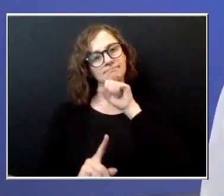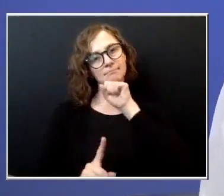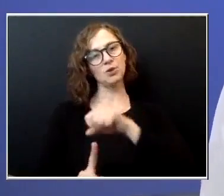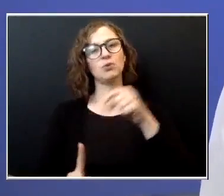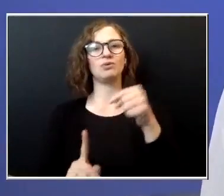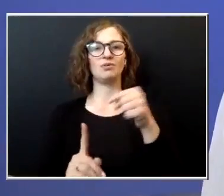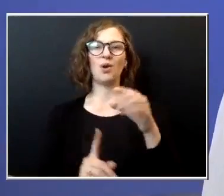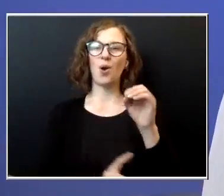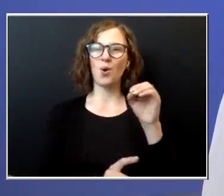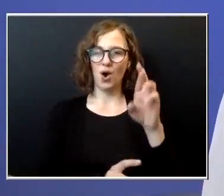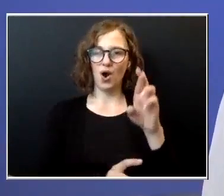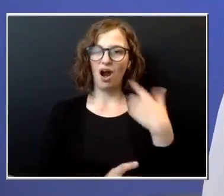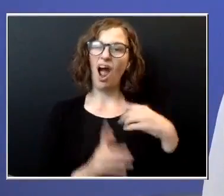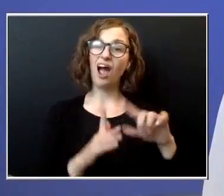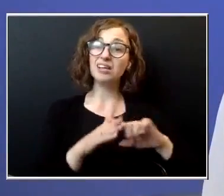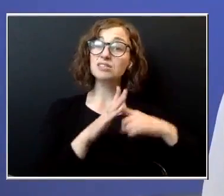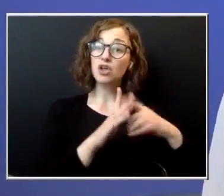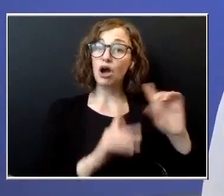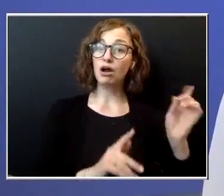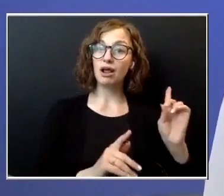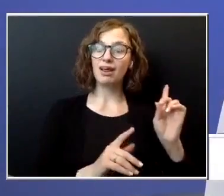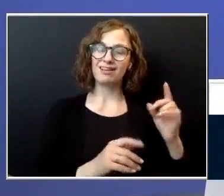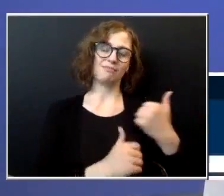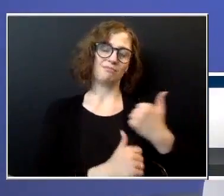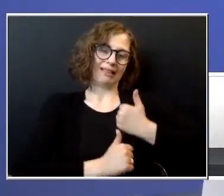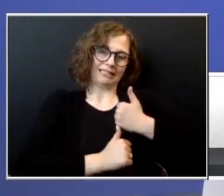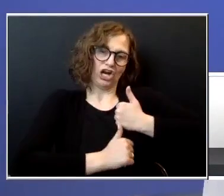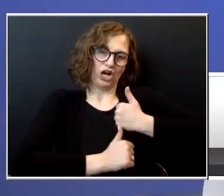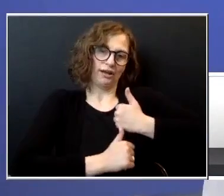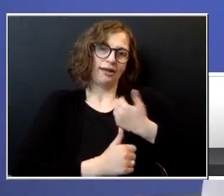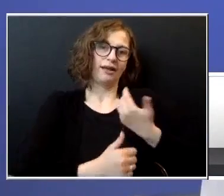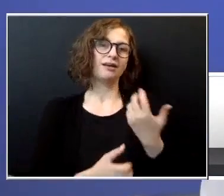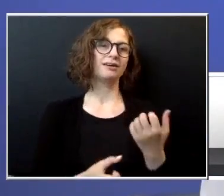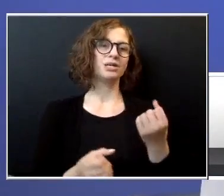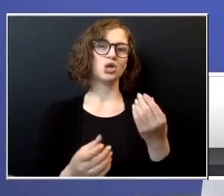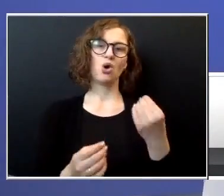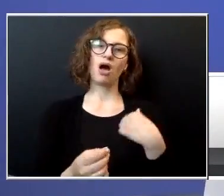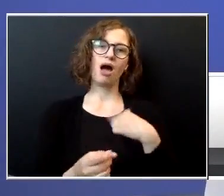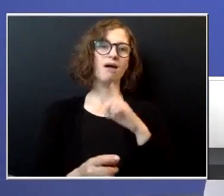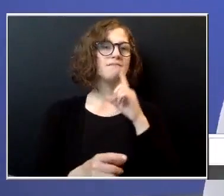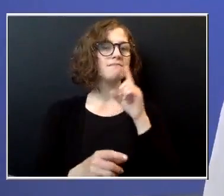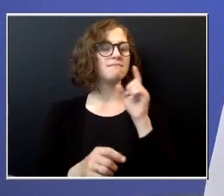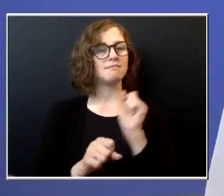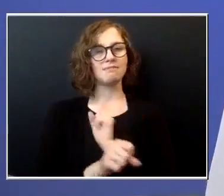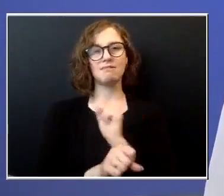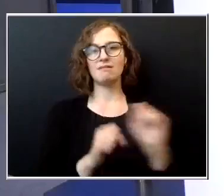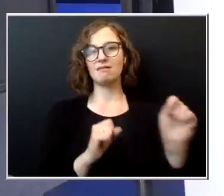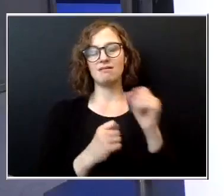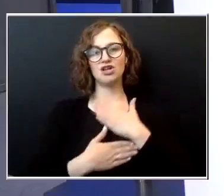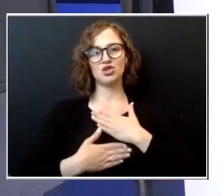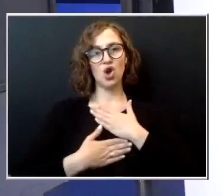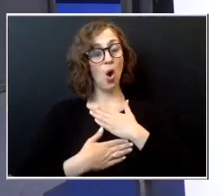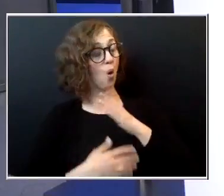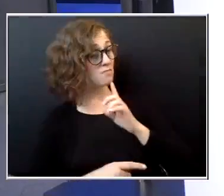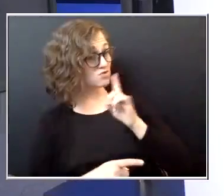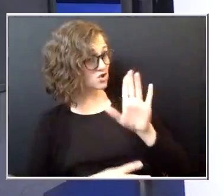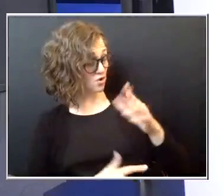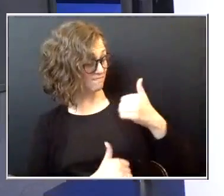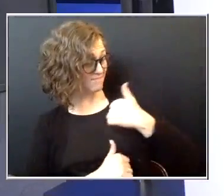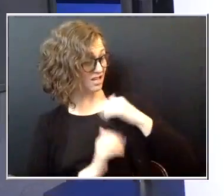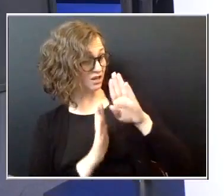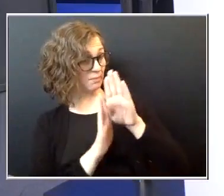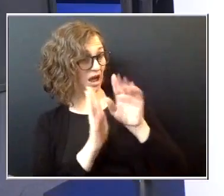so it's someplace that I truly enjoy. Oh, I bet your military background comes in handy in It there. does. It Getting does. things in